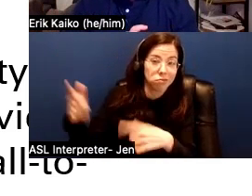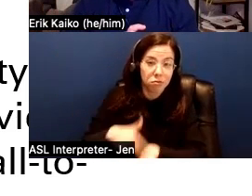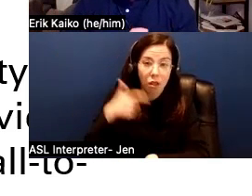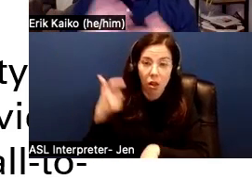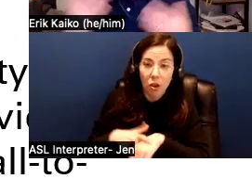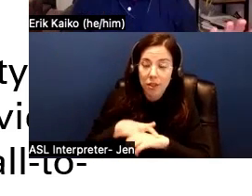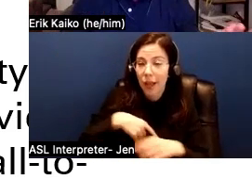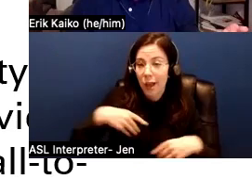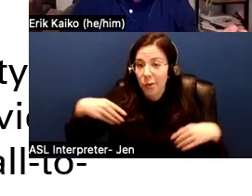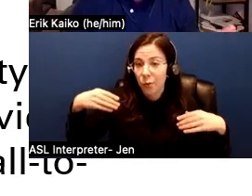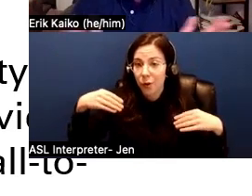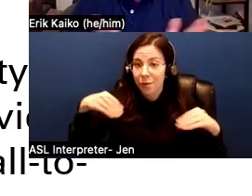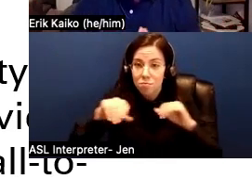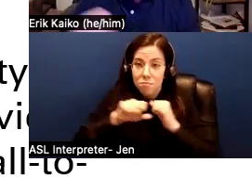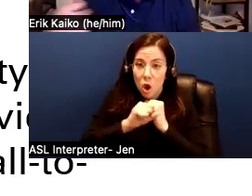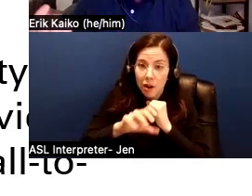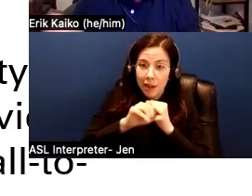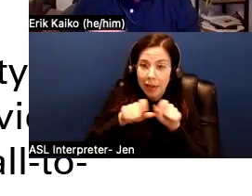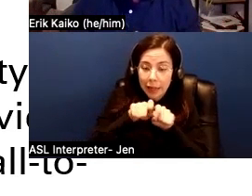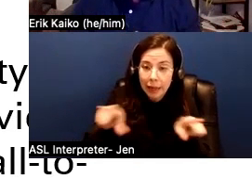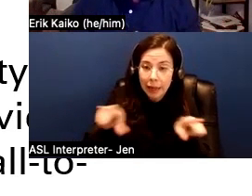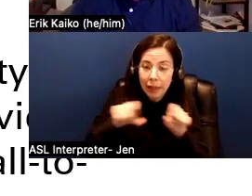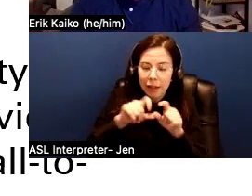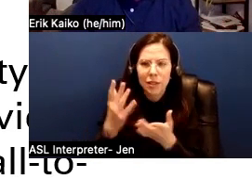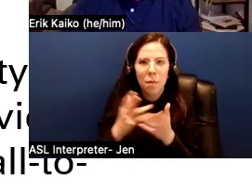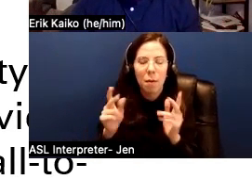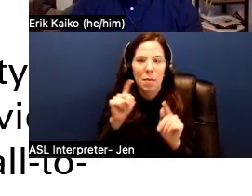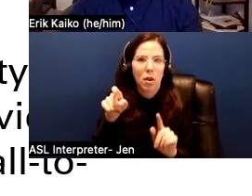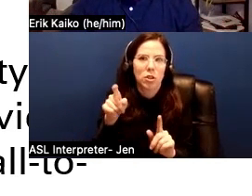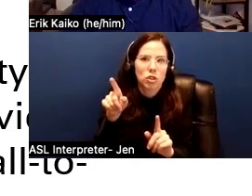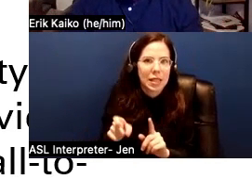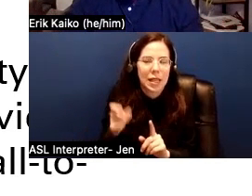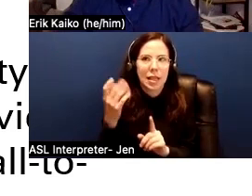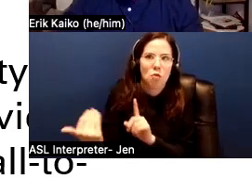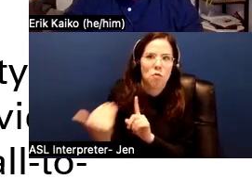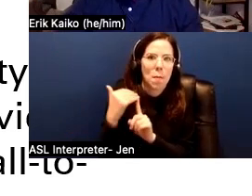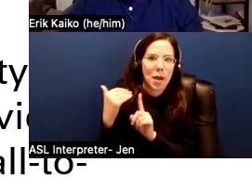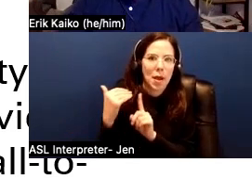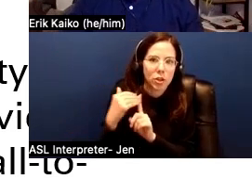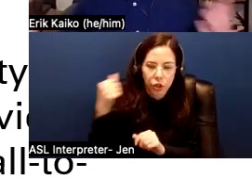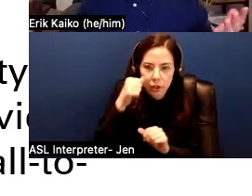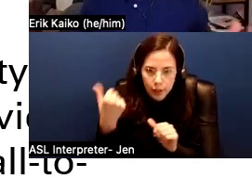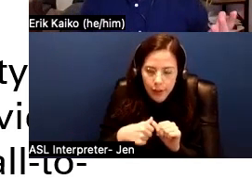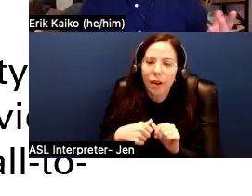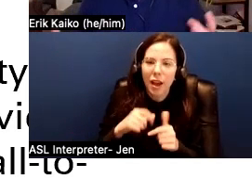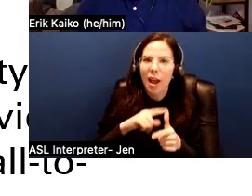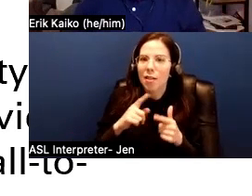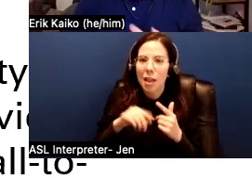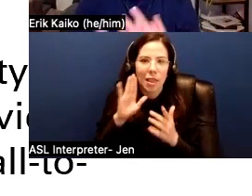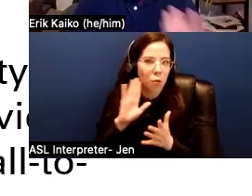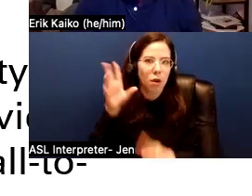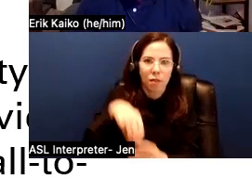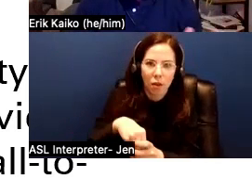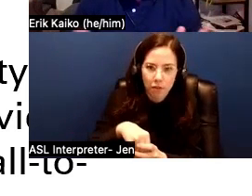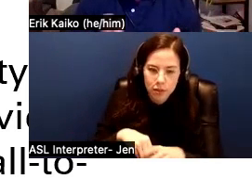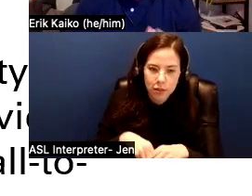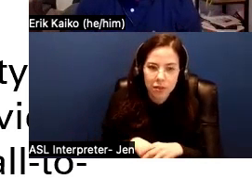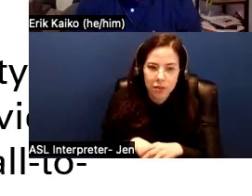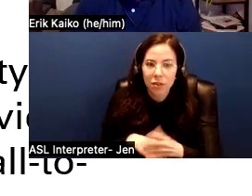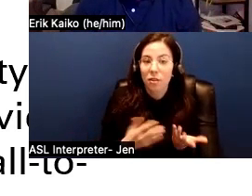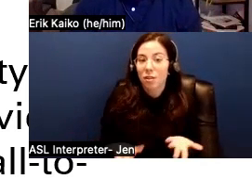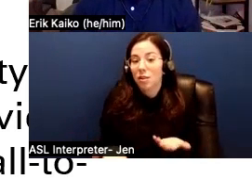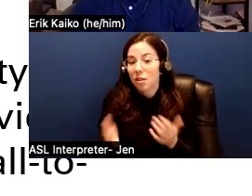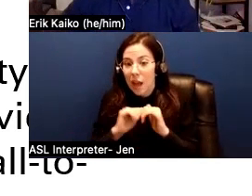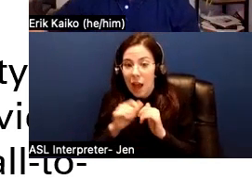reminder, sometimes that's all someone needs is that spark. And if you are finding that the way that you talk about your work, the way you write about your work,